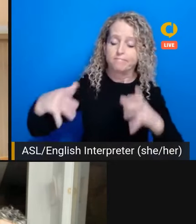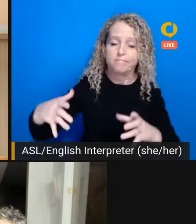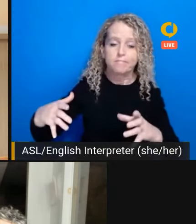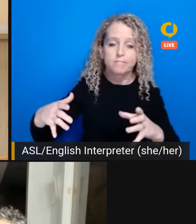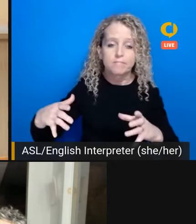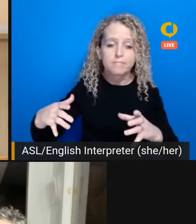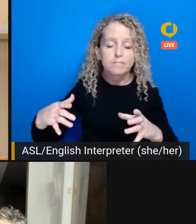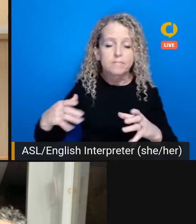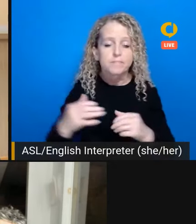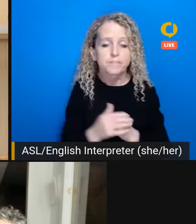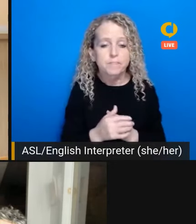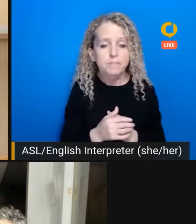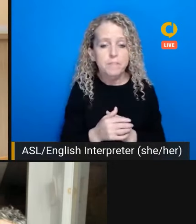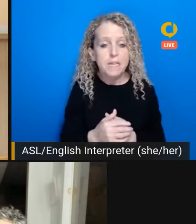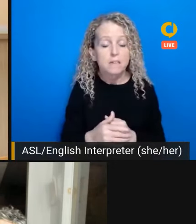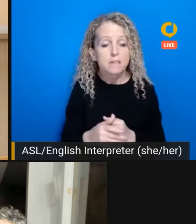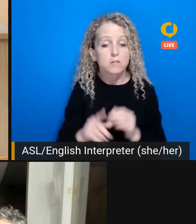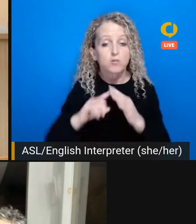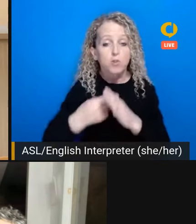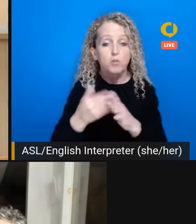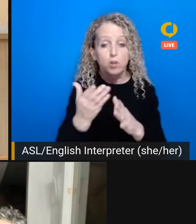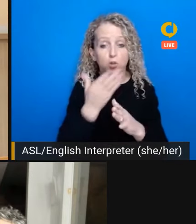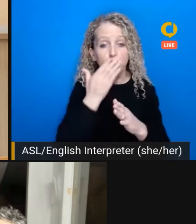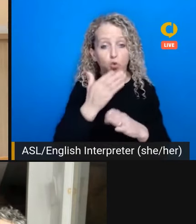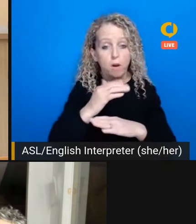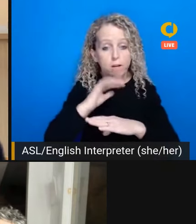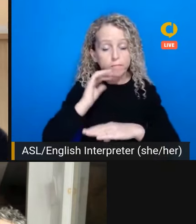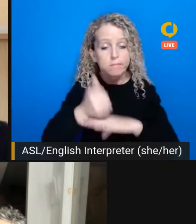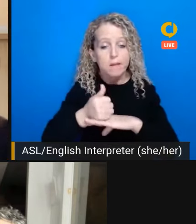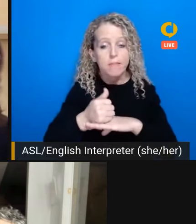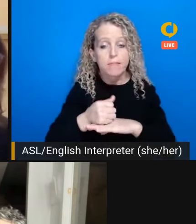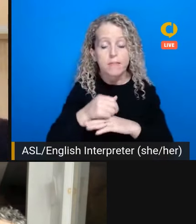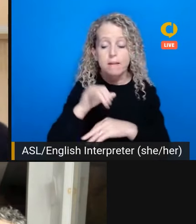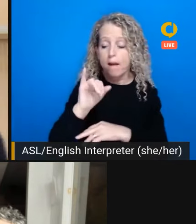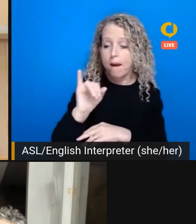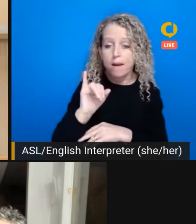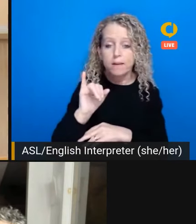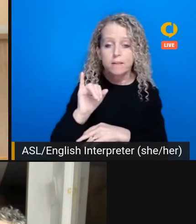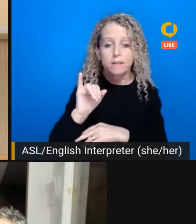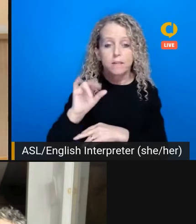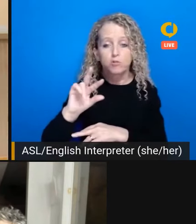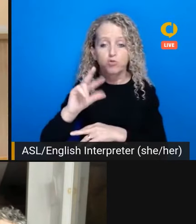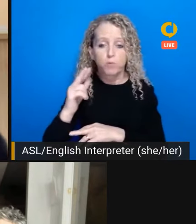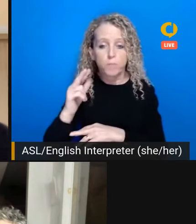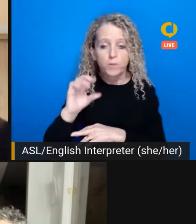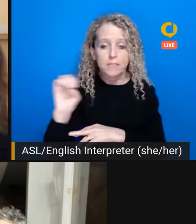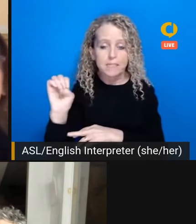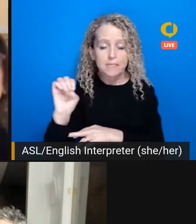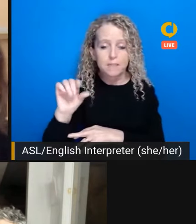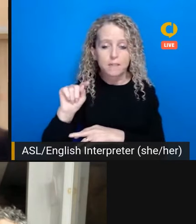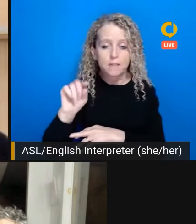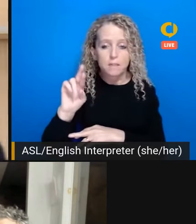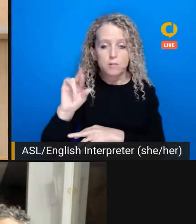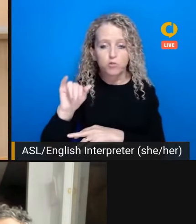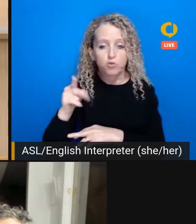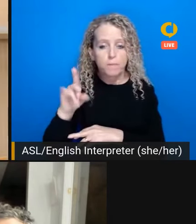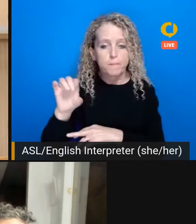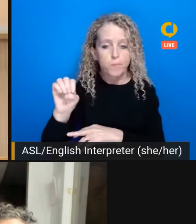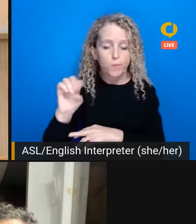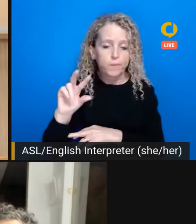good initiative in the IEEE, which is our international institute, right, worldwide.